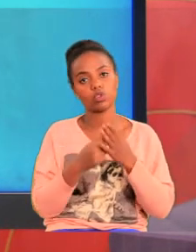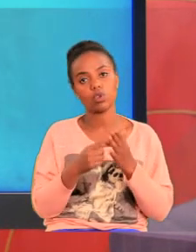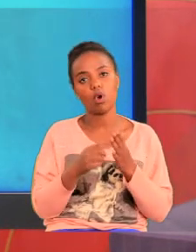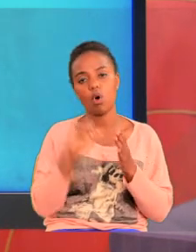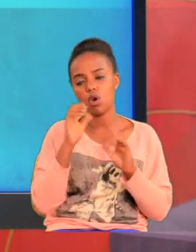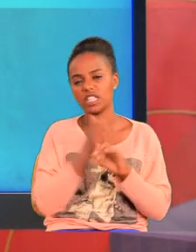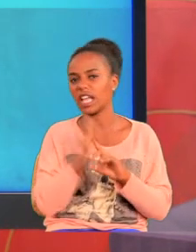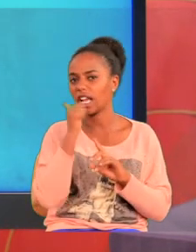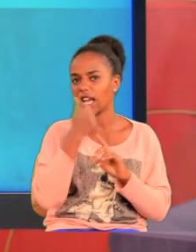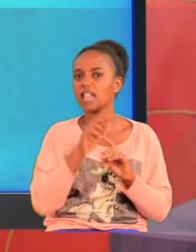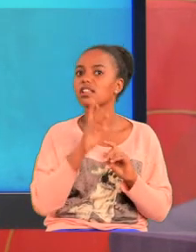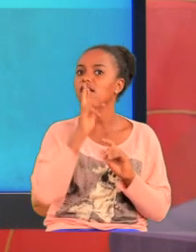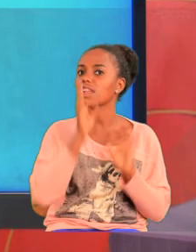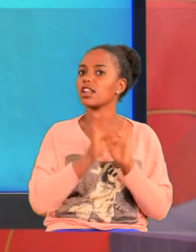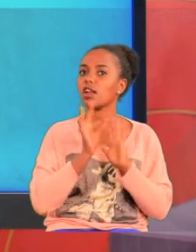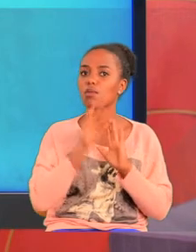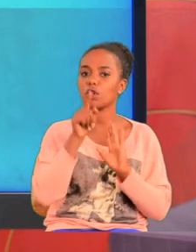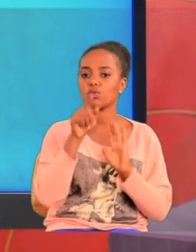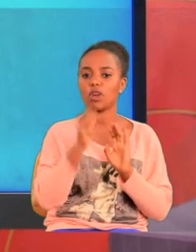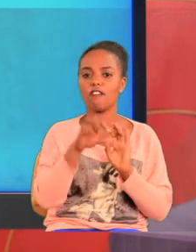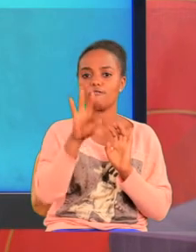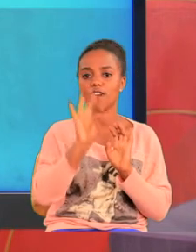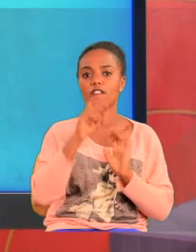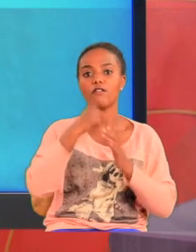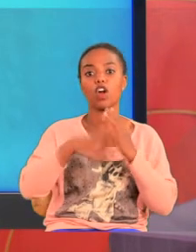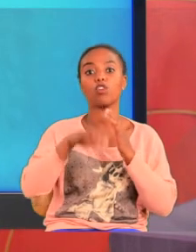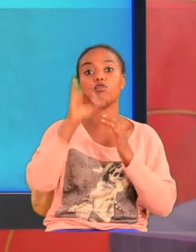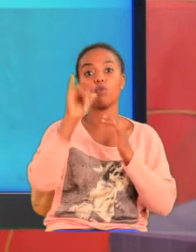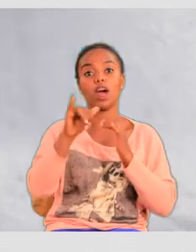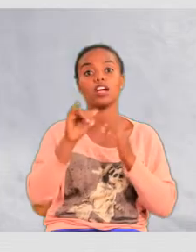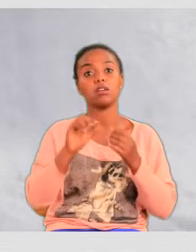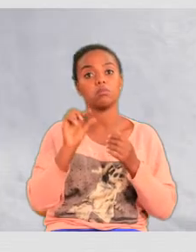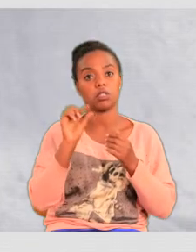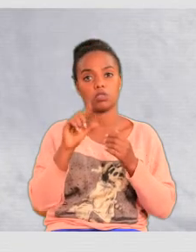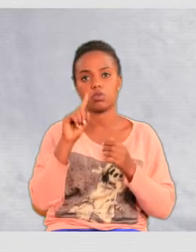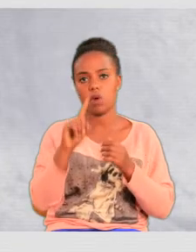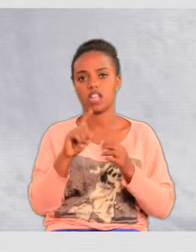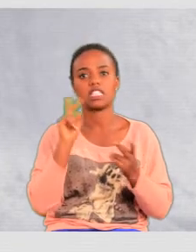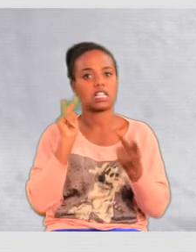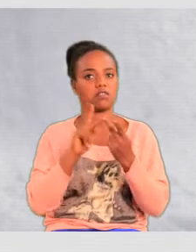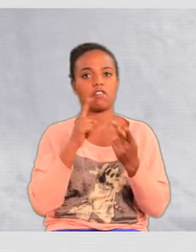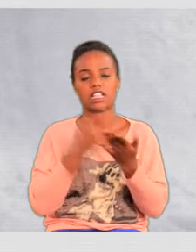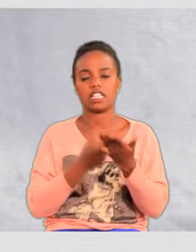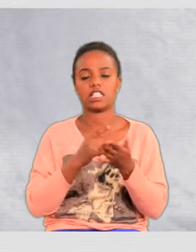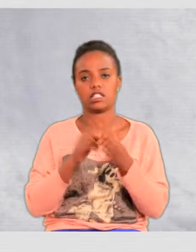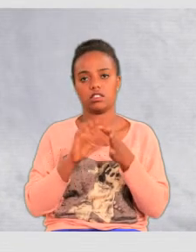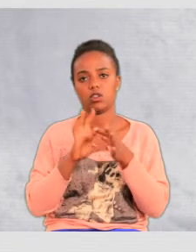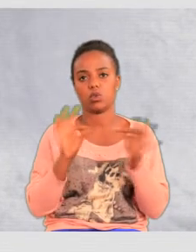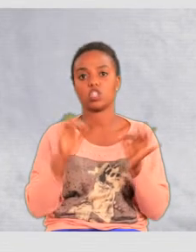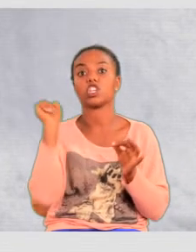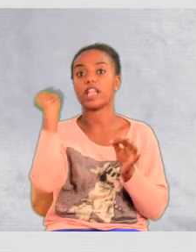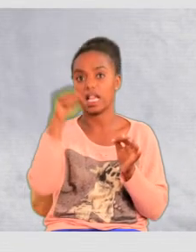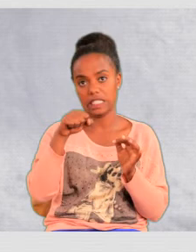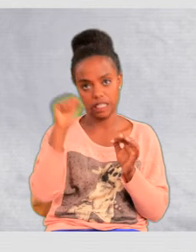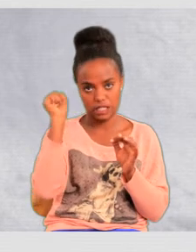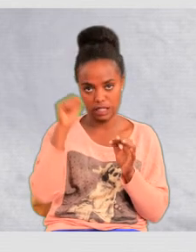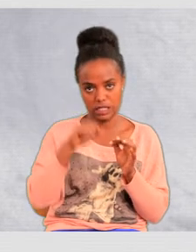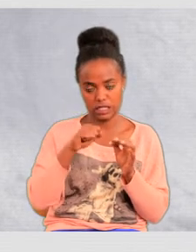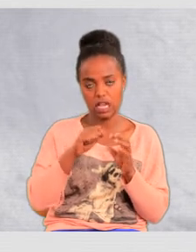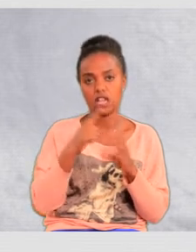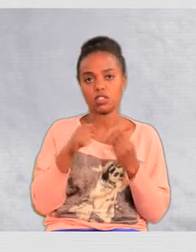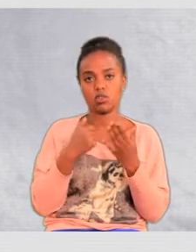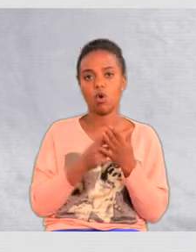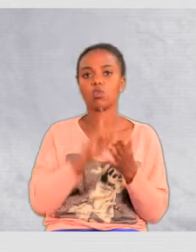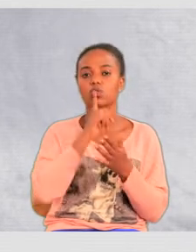any real number, x, you can find value of y, at least one value of y. Yes, satisfying this equation. Yes. Therefore,